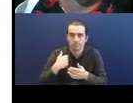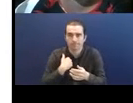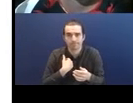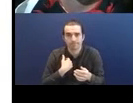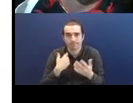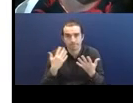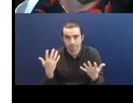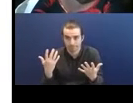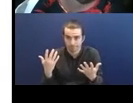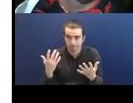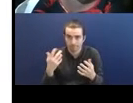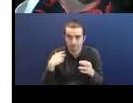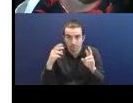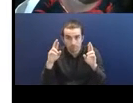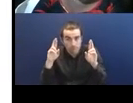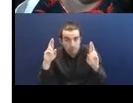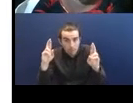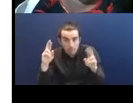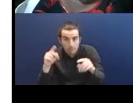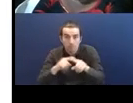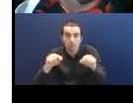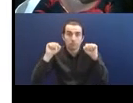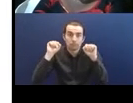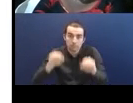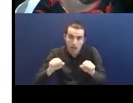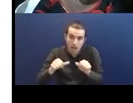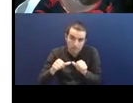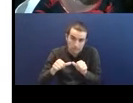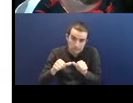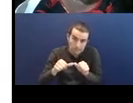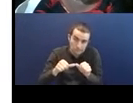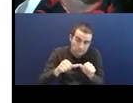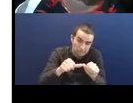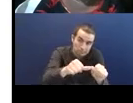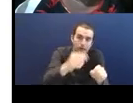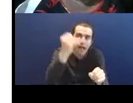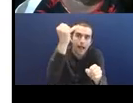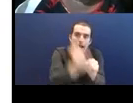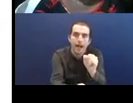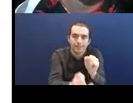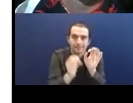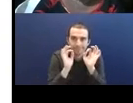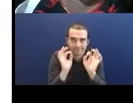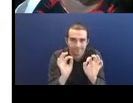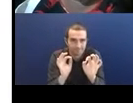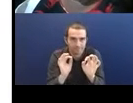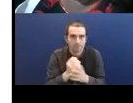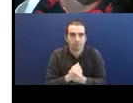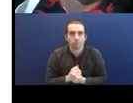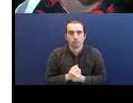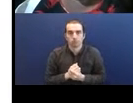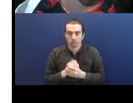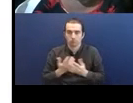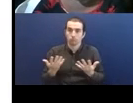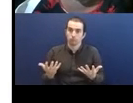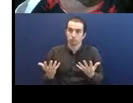Education. And it says, inclusive education, also called inclusion, is education